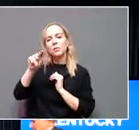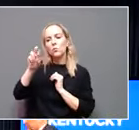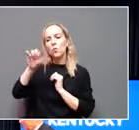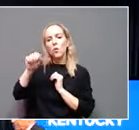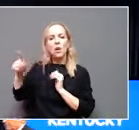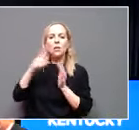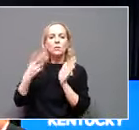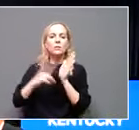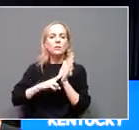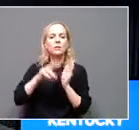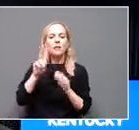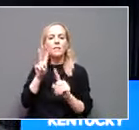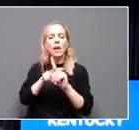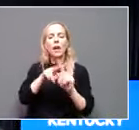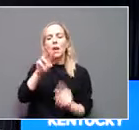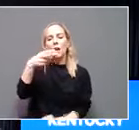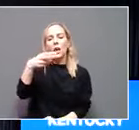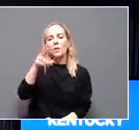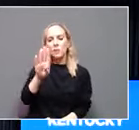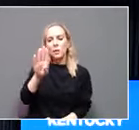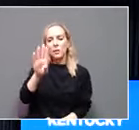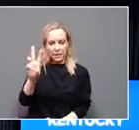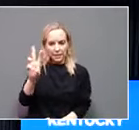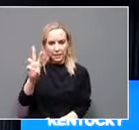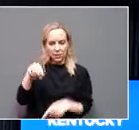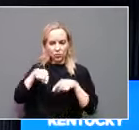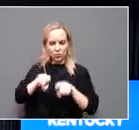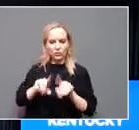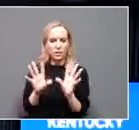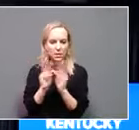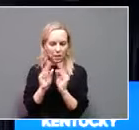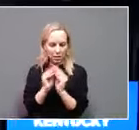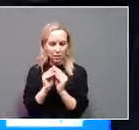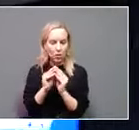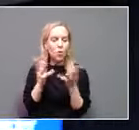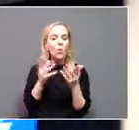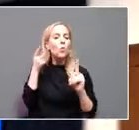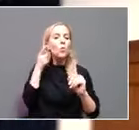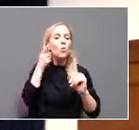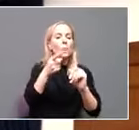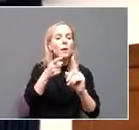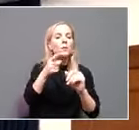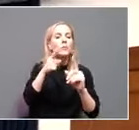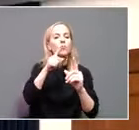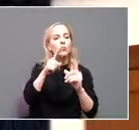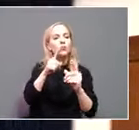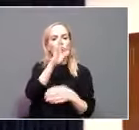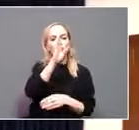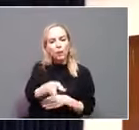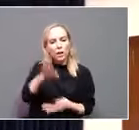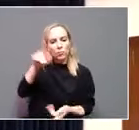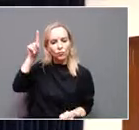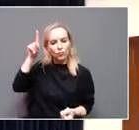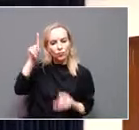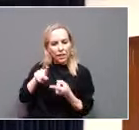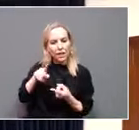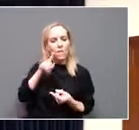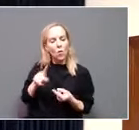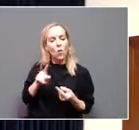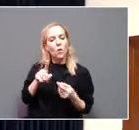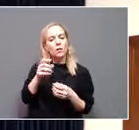Bill 6 in this session. It is aimed at providing direct relief on vehicle property taxes at